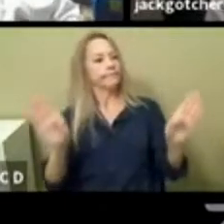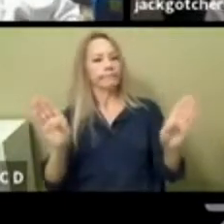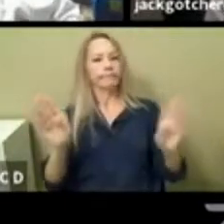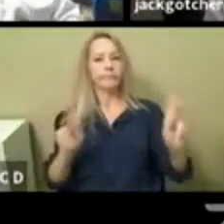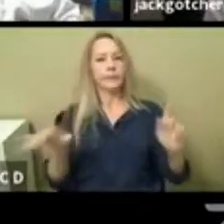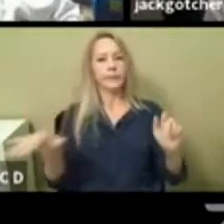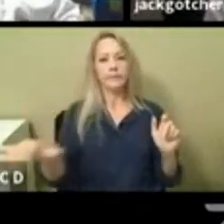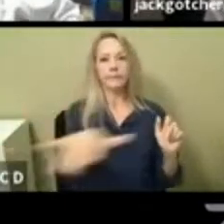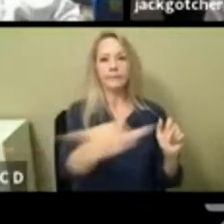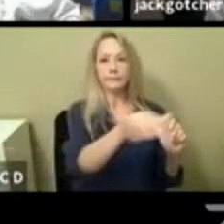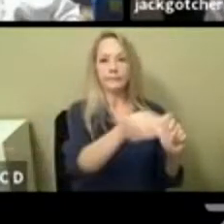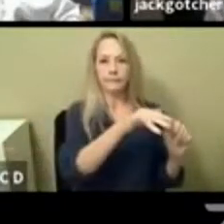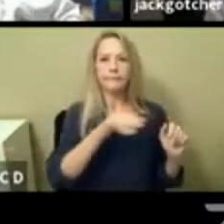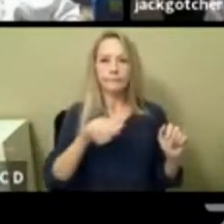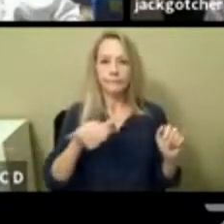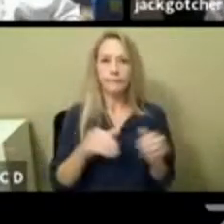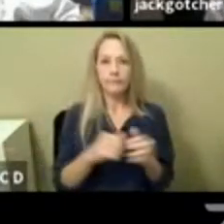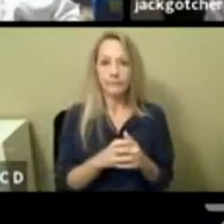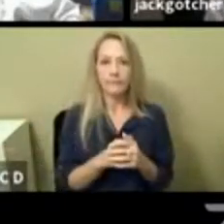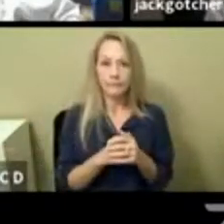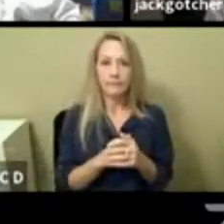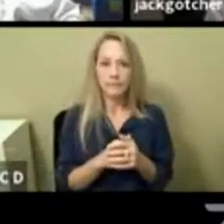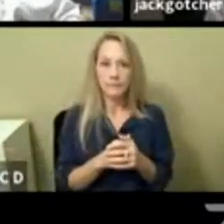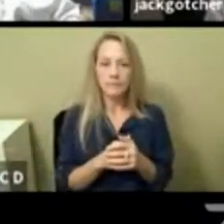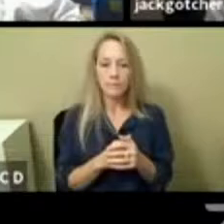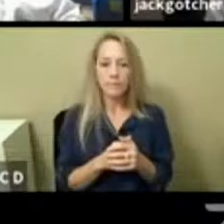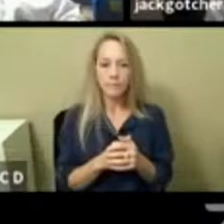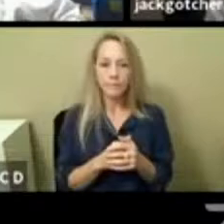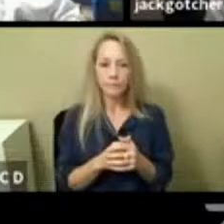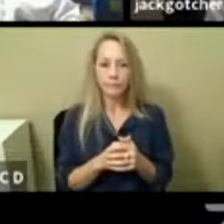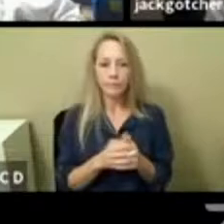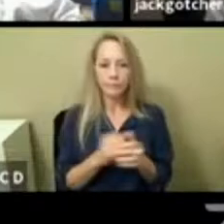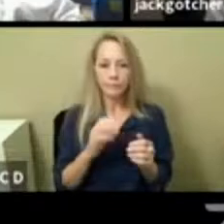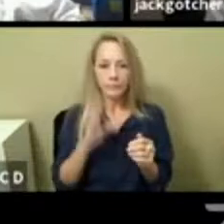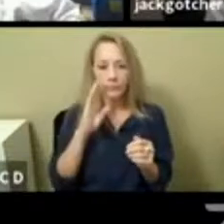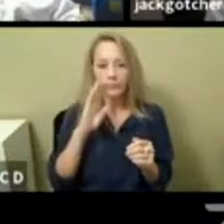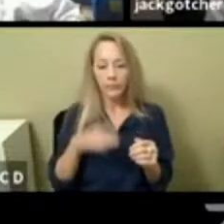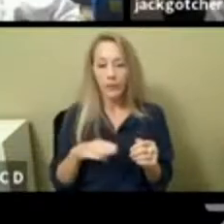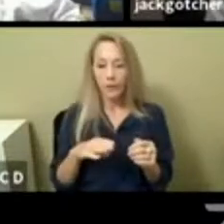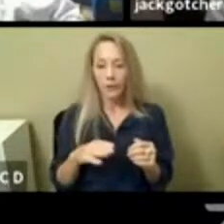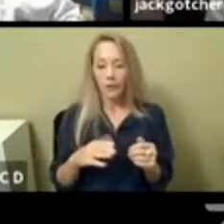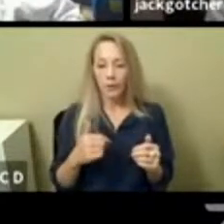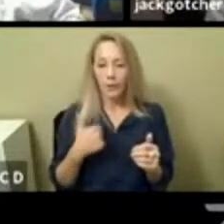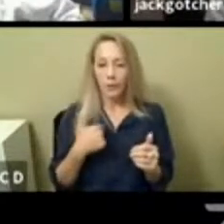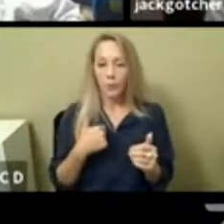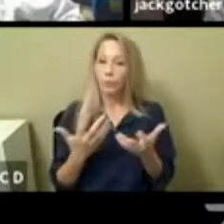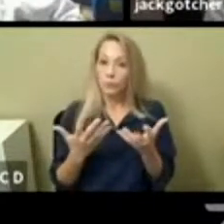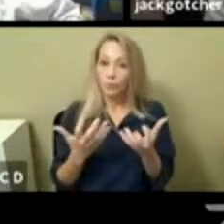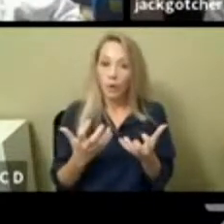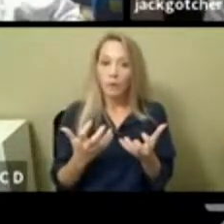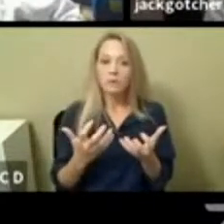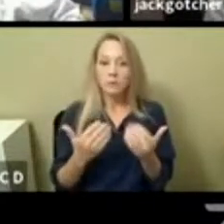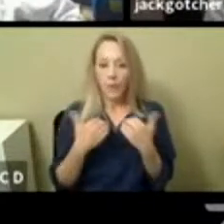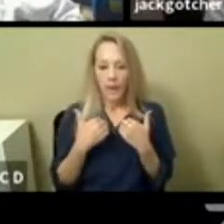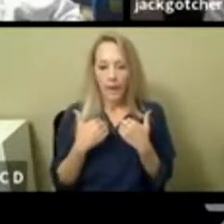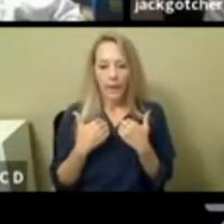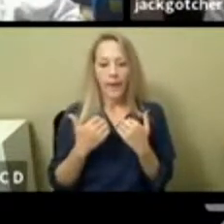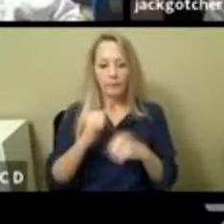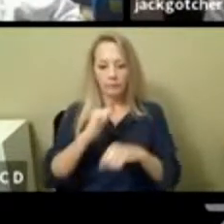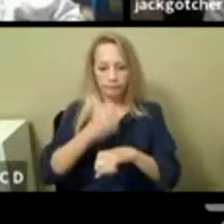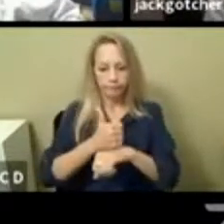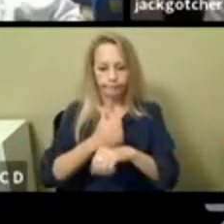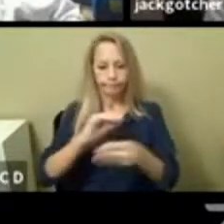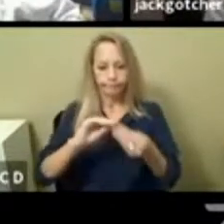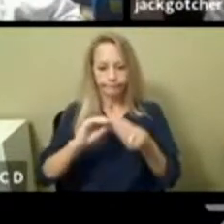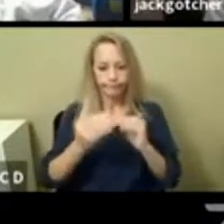I mean, I hear that we all want metrics, and it'd be great to be able to say, you know, that we have set metrics, but I don't know that we